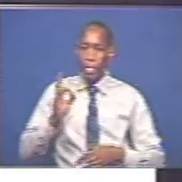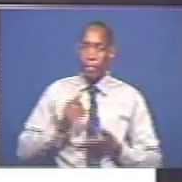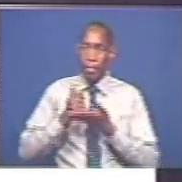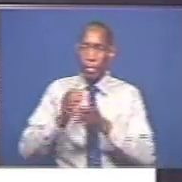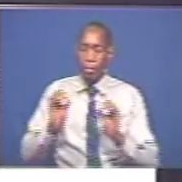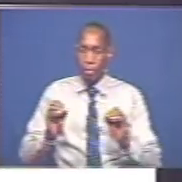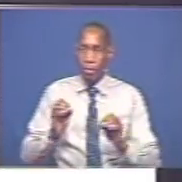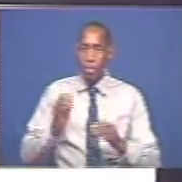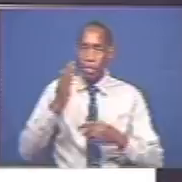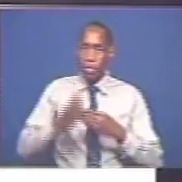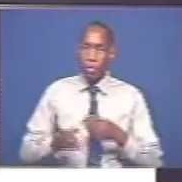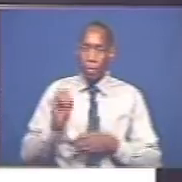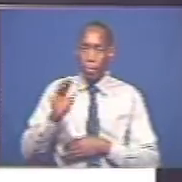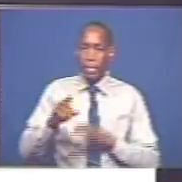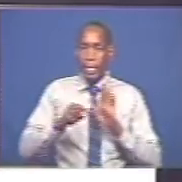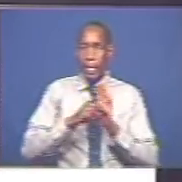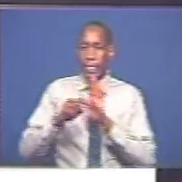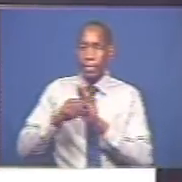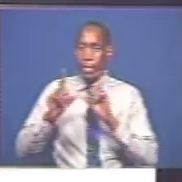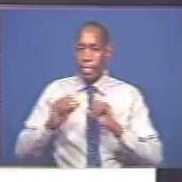posting bad comments if you cannot help.